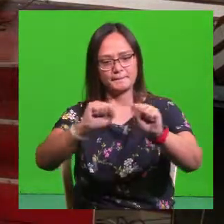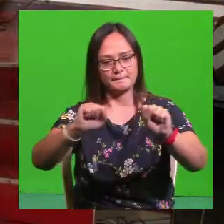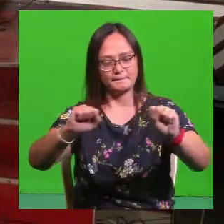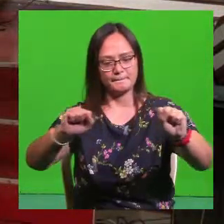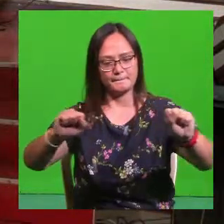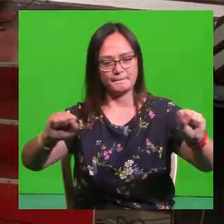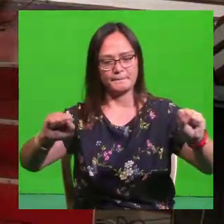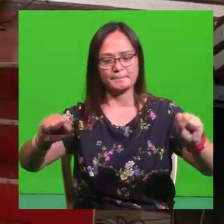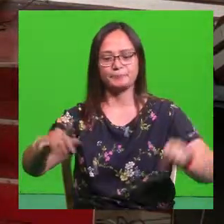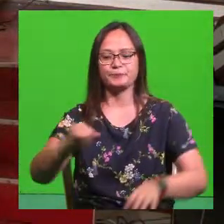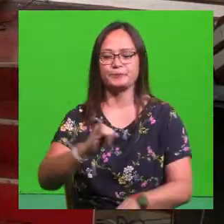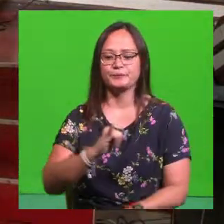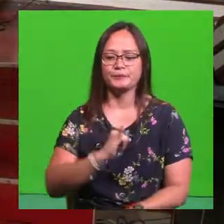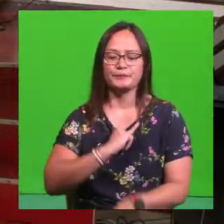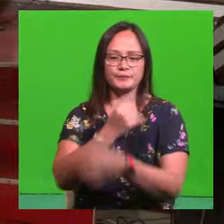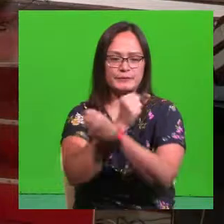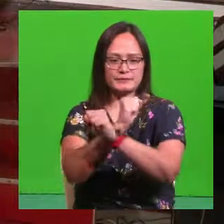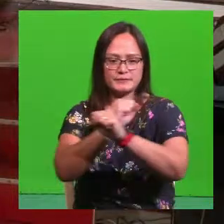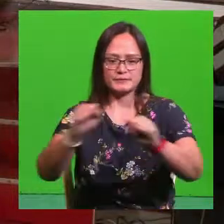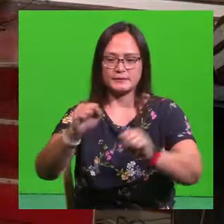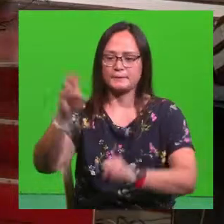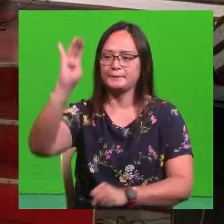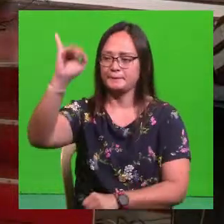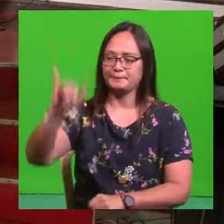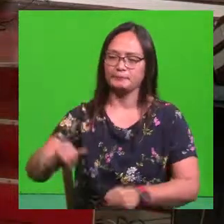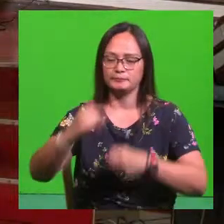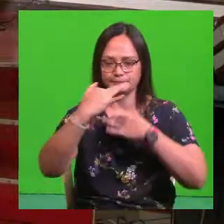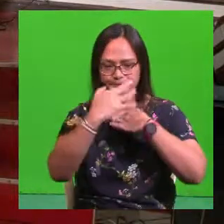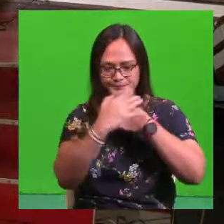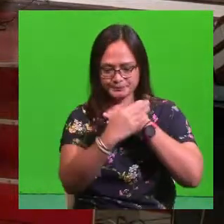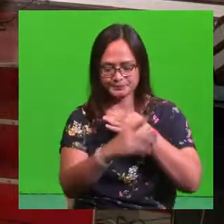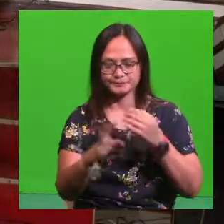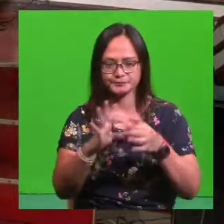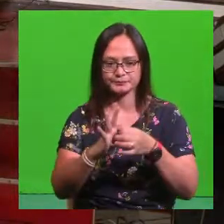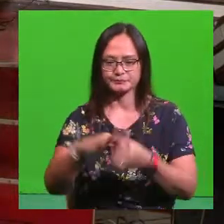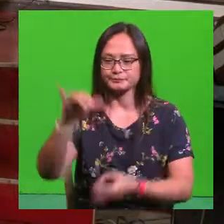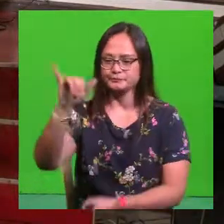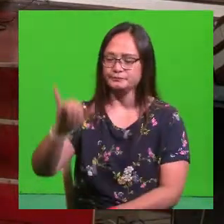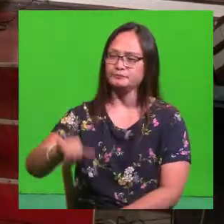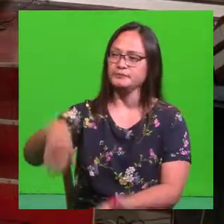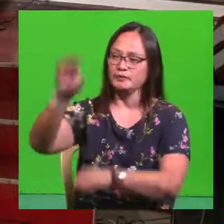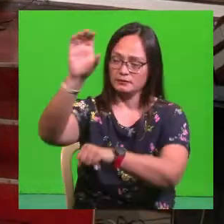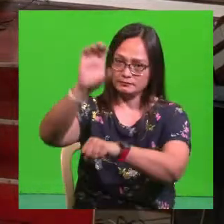saved. I'm saved by the blood of the